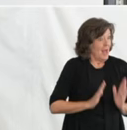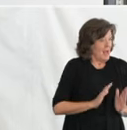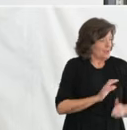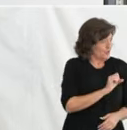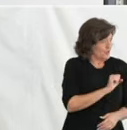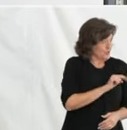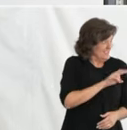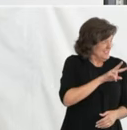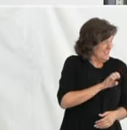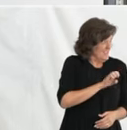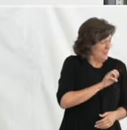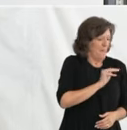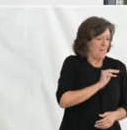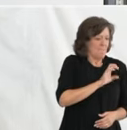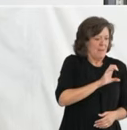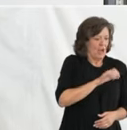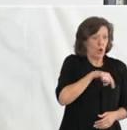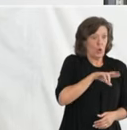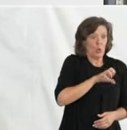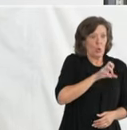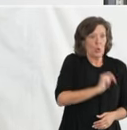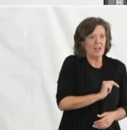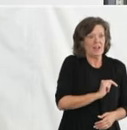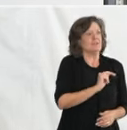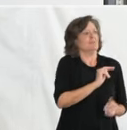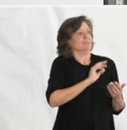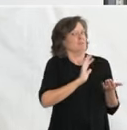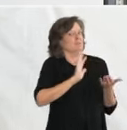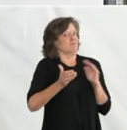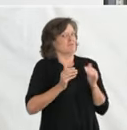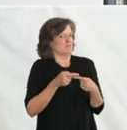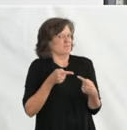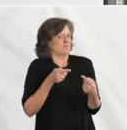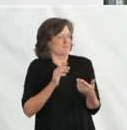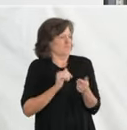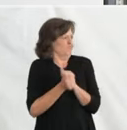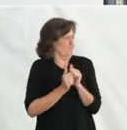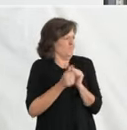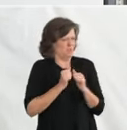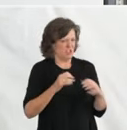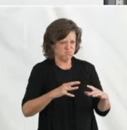alien material. We don't know which one's smarter.